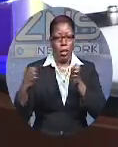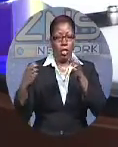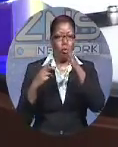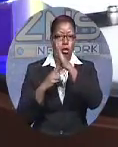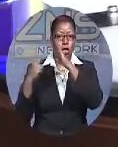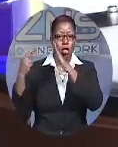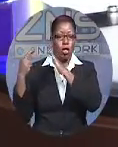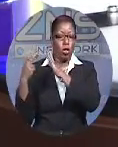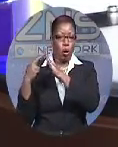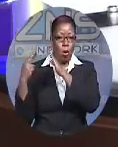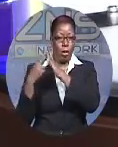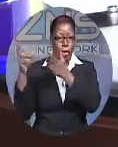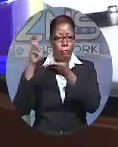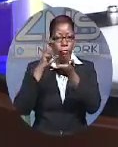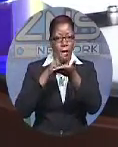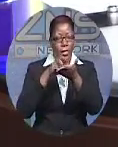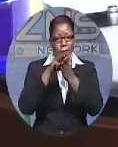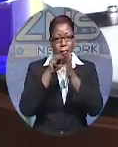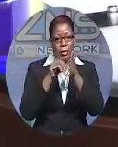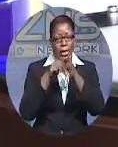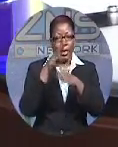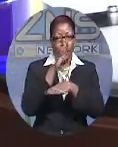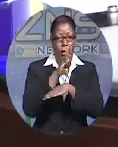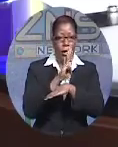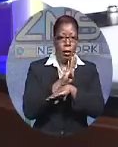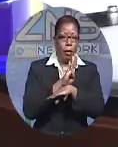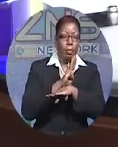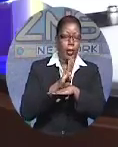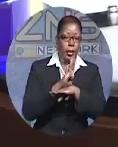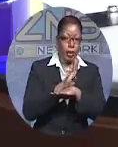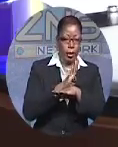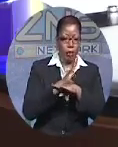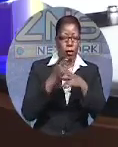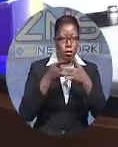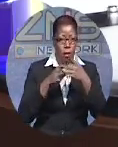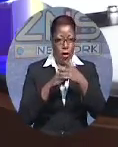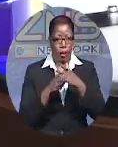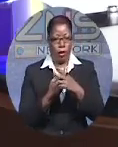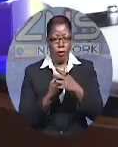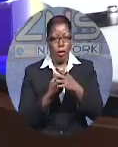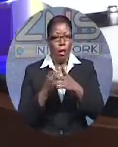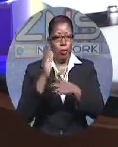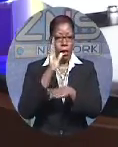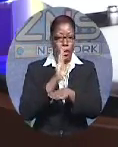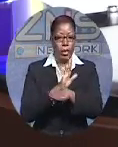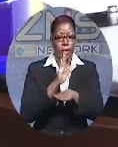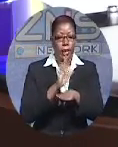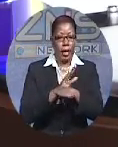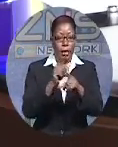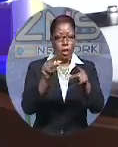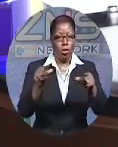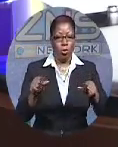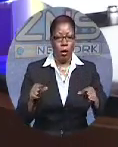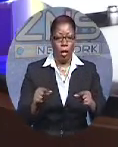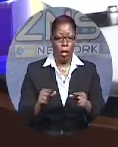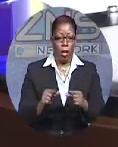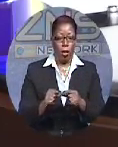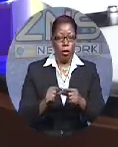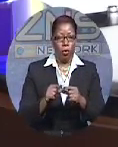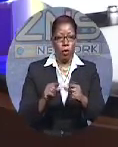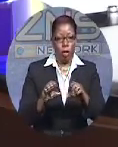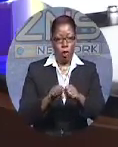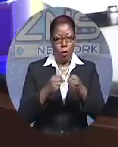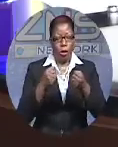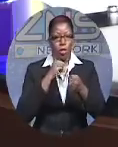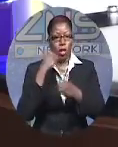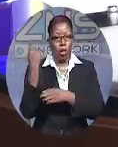Resort World's investment in Bimini is underway. But as Julian Reed tells us tonight, the groundbreaking ceremony wasn't the only new